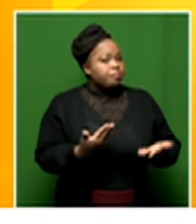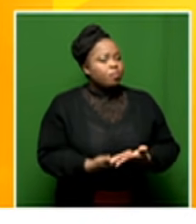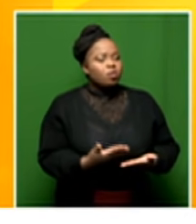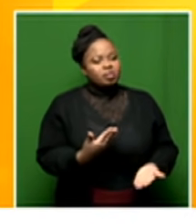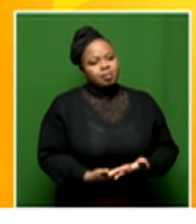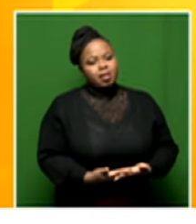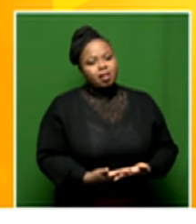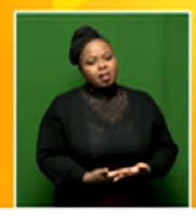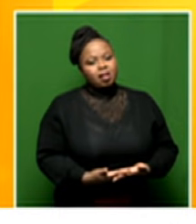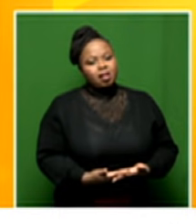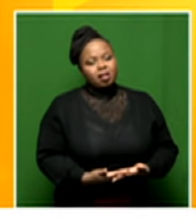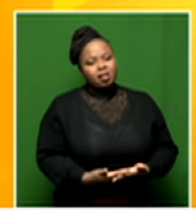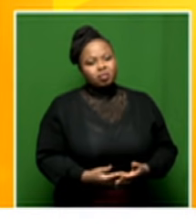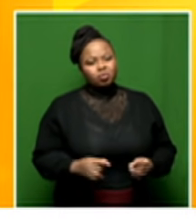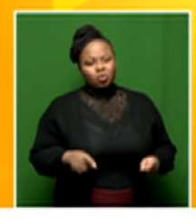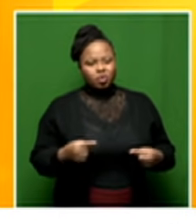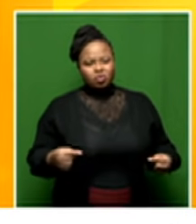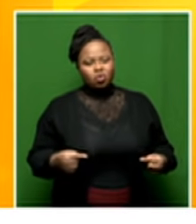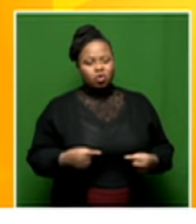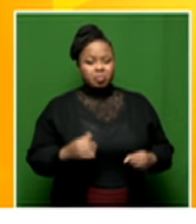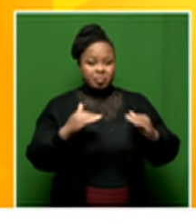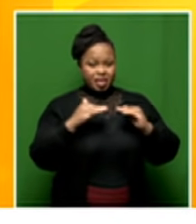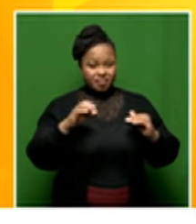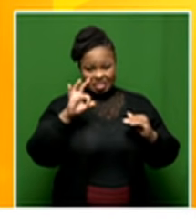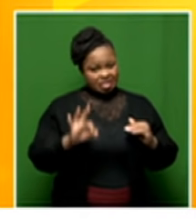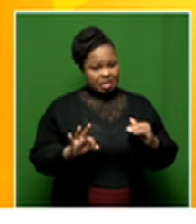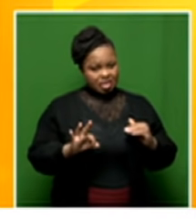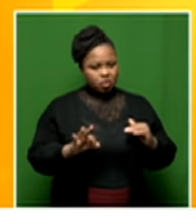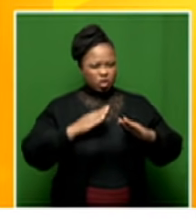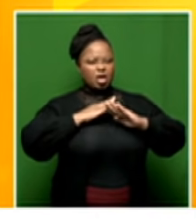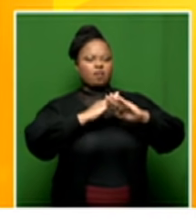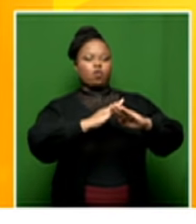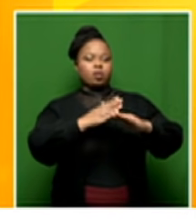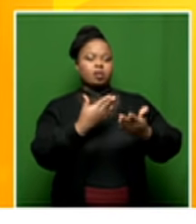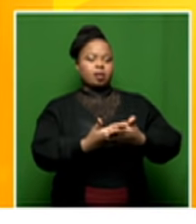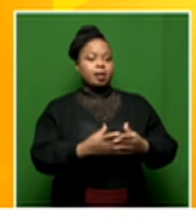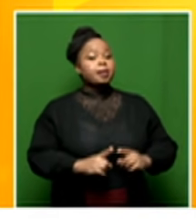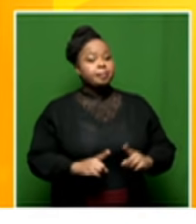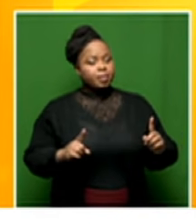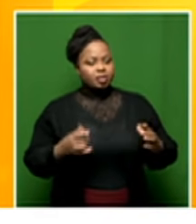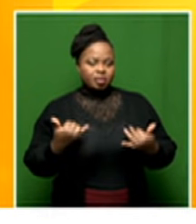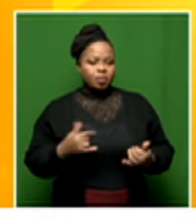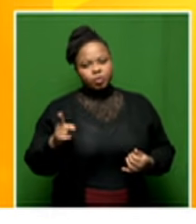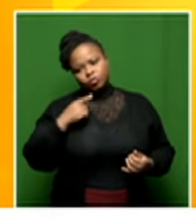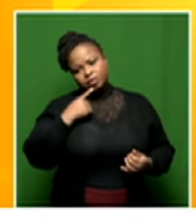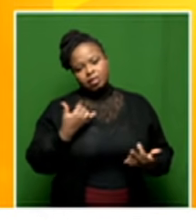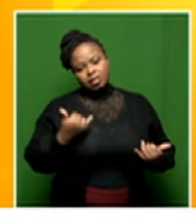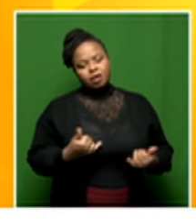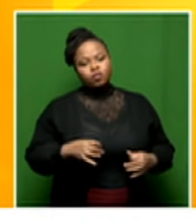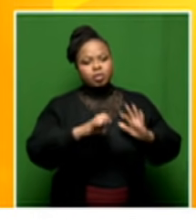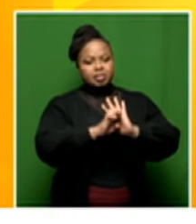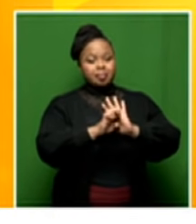not necessarily go to that level of level 3, perhaps, but maybe in a nuanced way, as you said. For